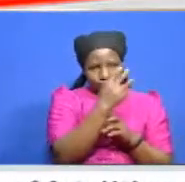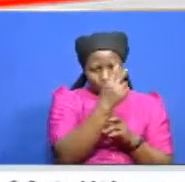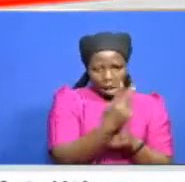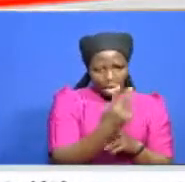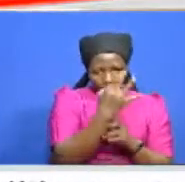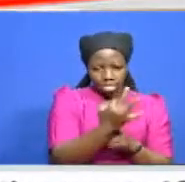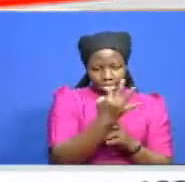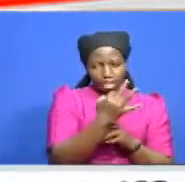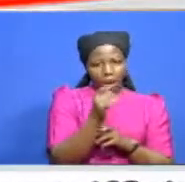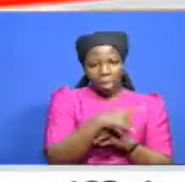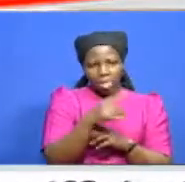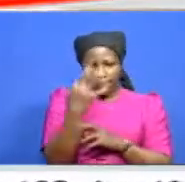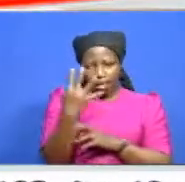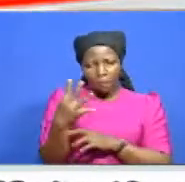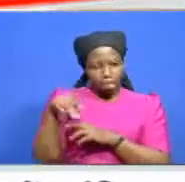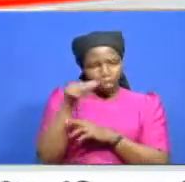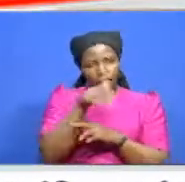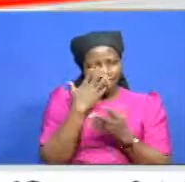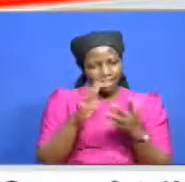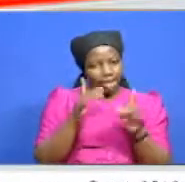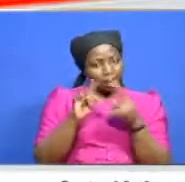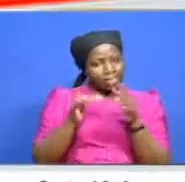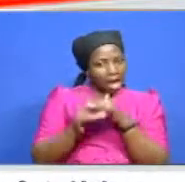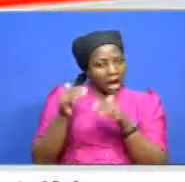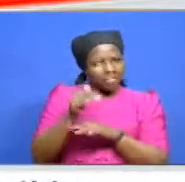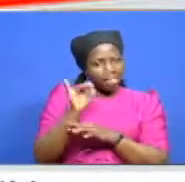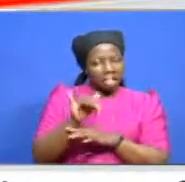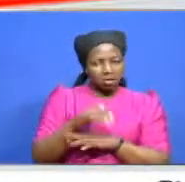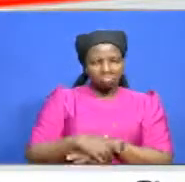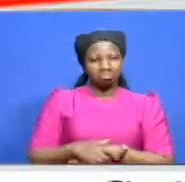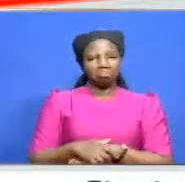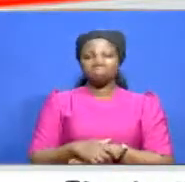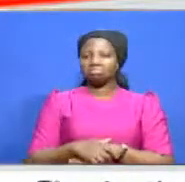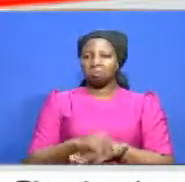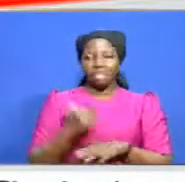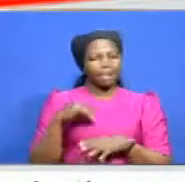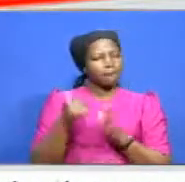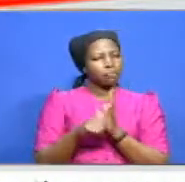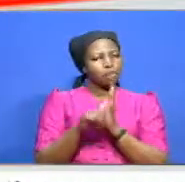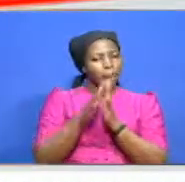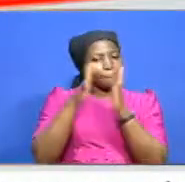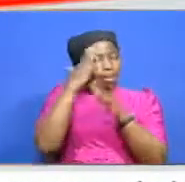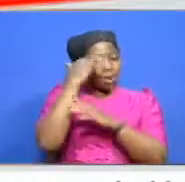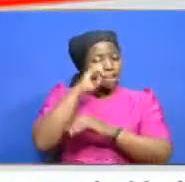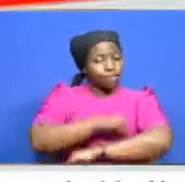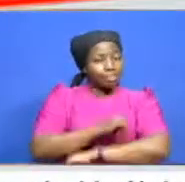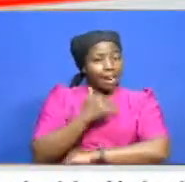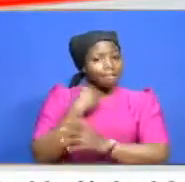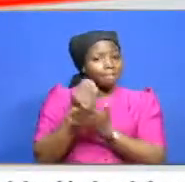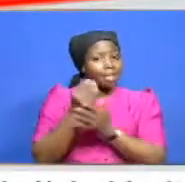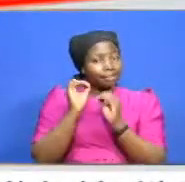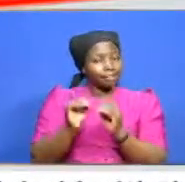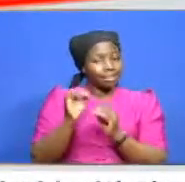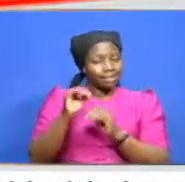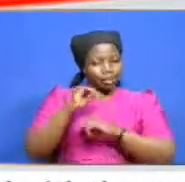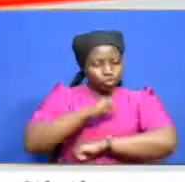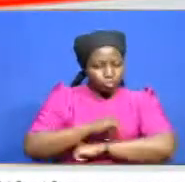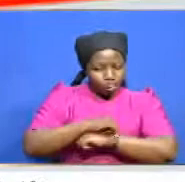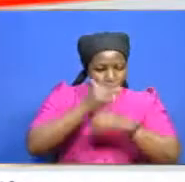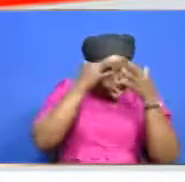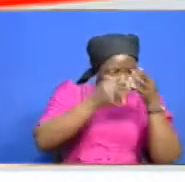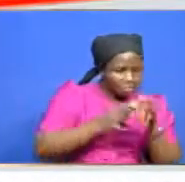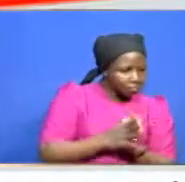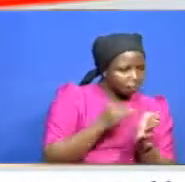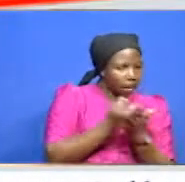was a lot of crisis across the country because schools did not have money. So some schools decided to look for money elsewhere to pay their teachers